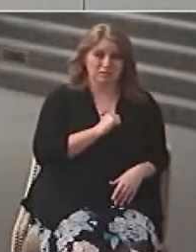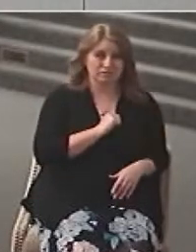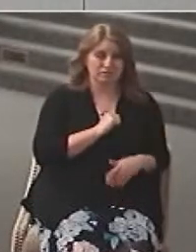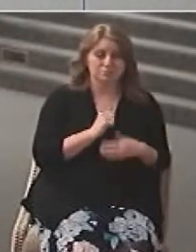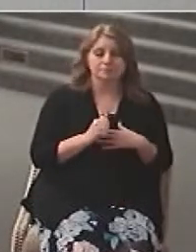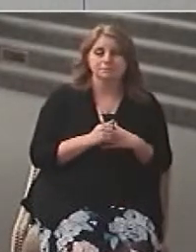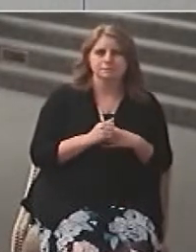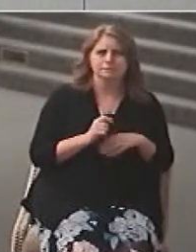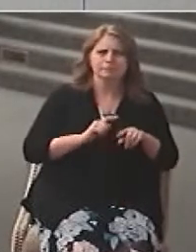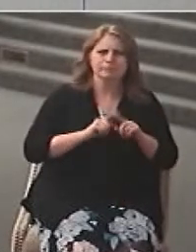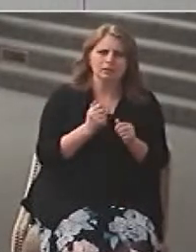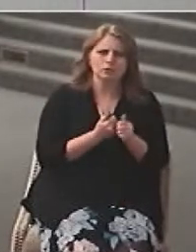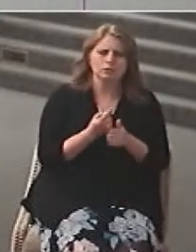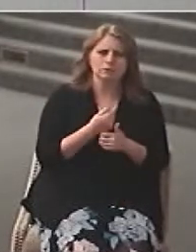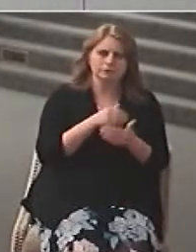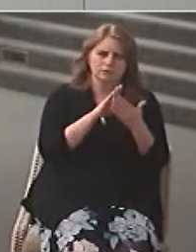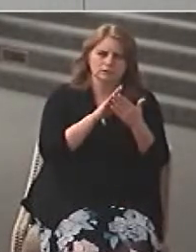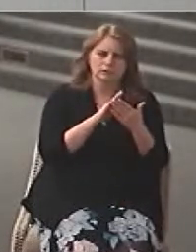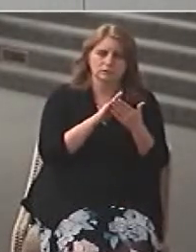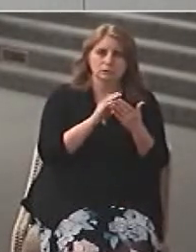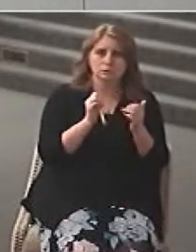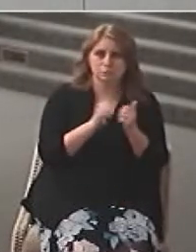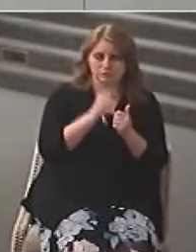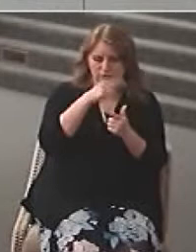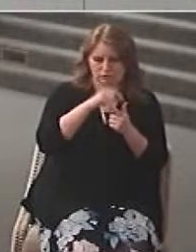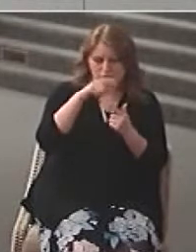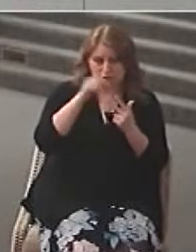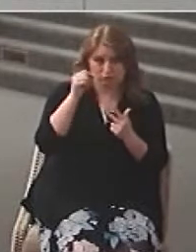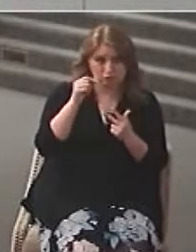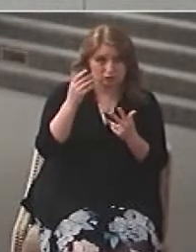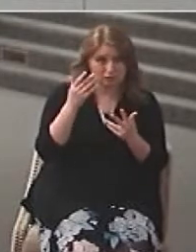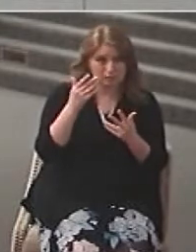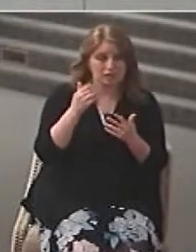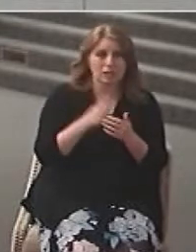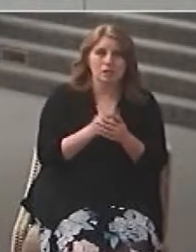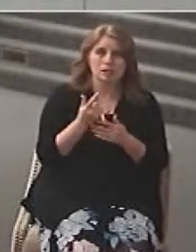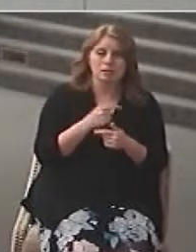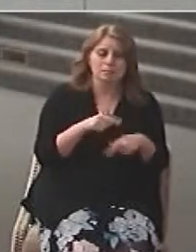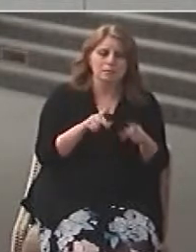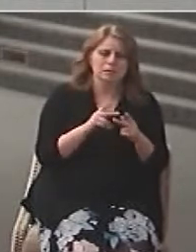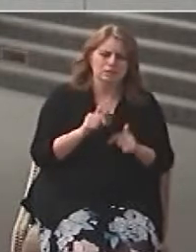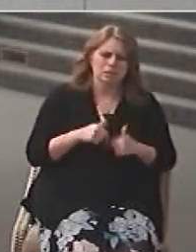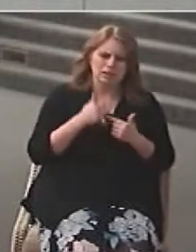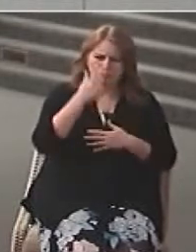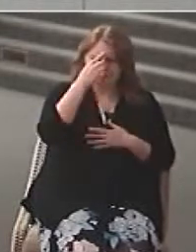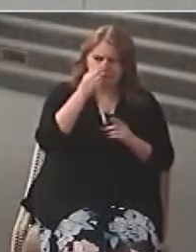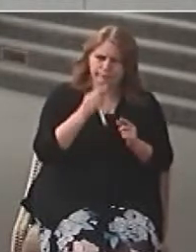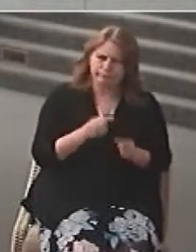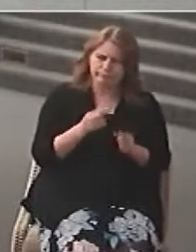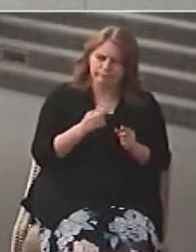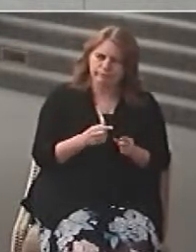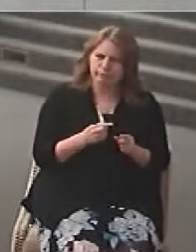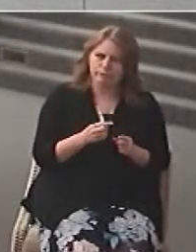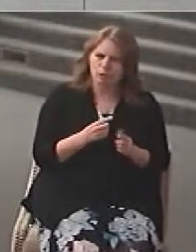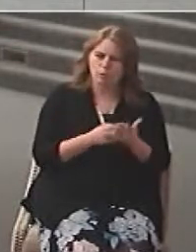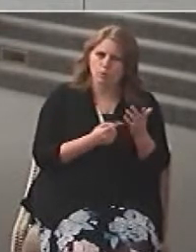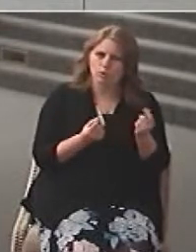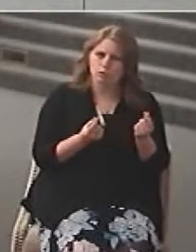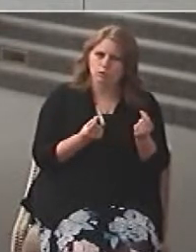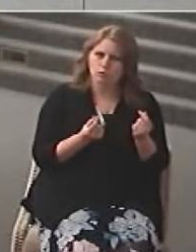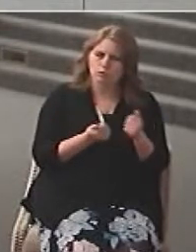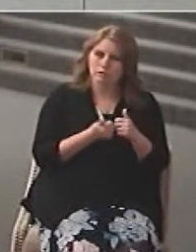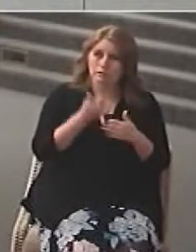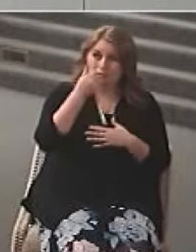But everybody's faced with that choice. Everybody has to come to that place in their life where they have to decide what they're going to do